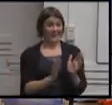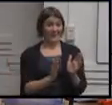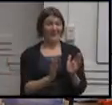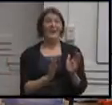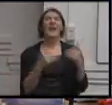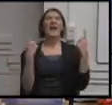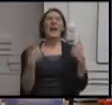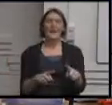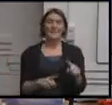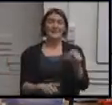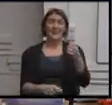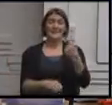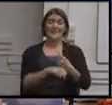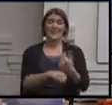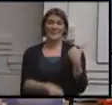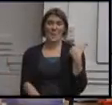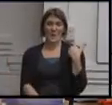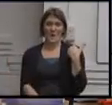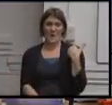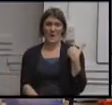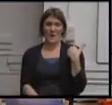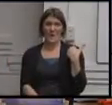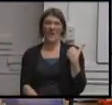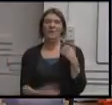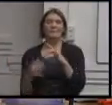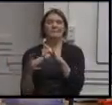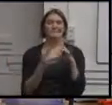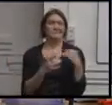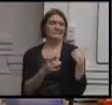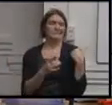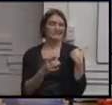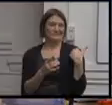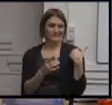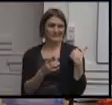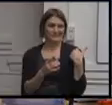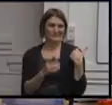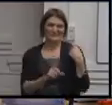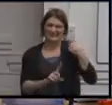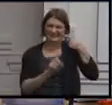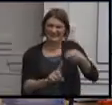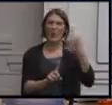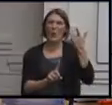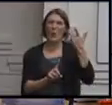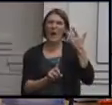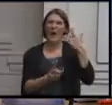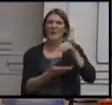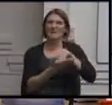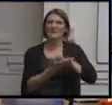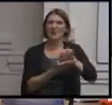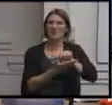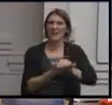About 10 days ago, now segueing right into the particular item that's to be considered.